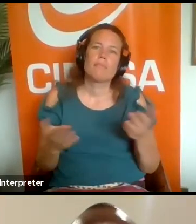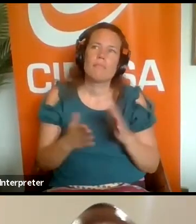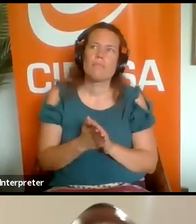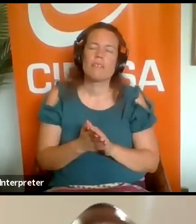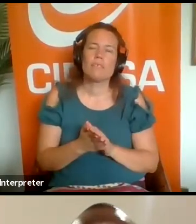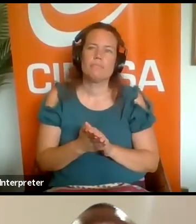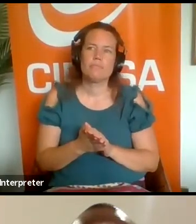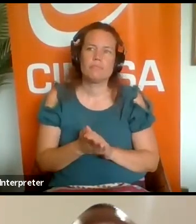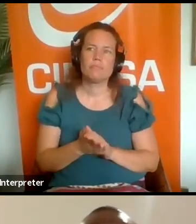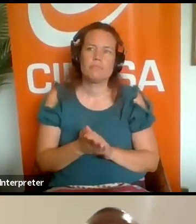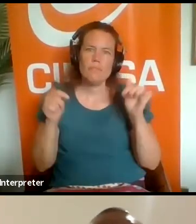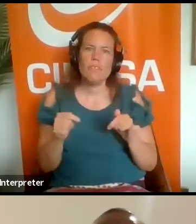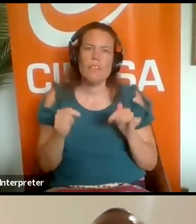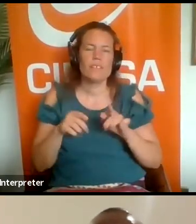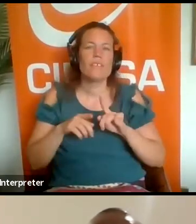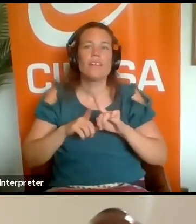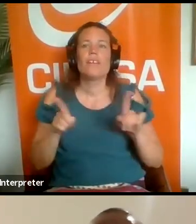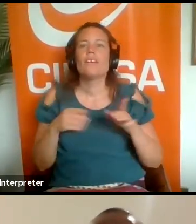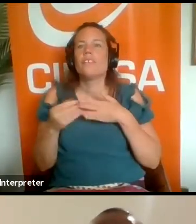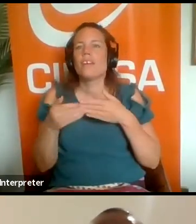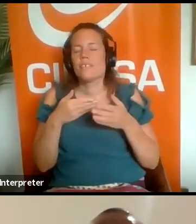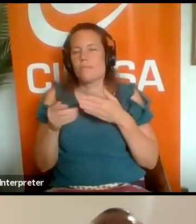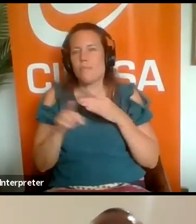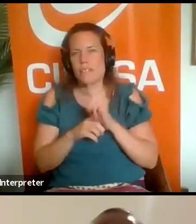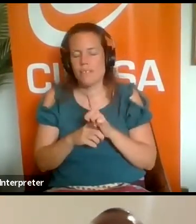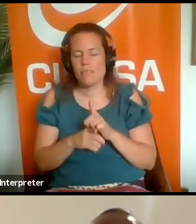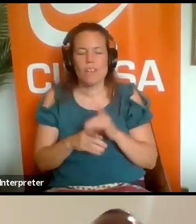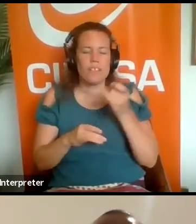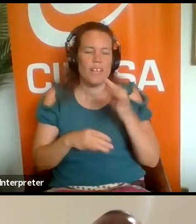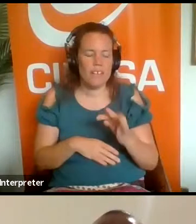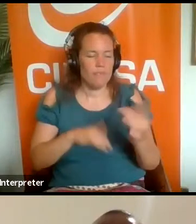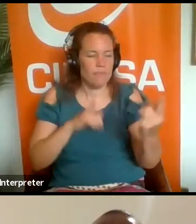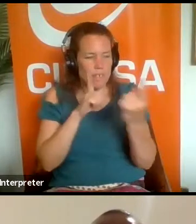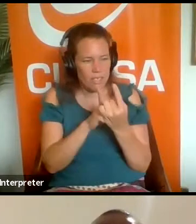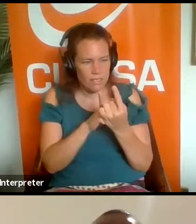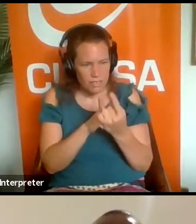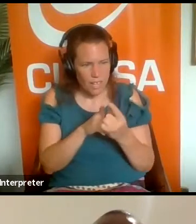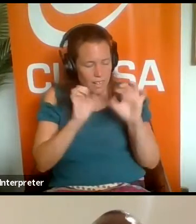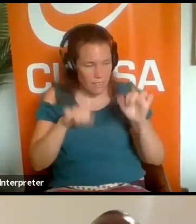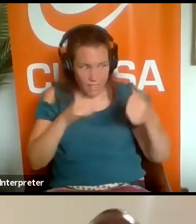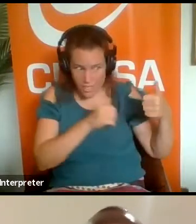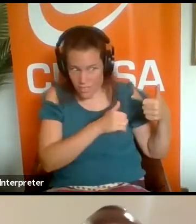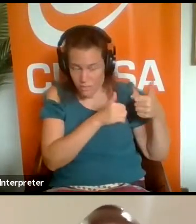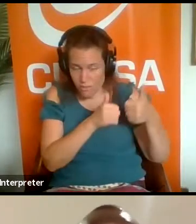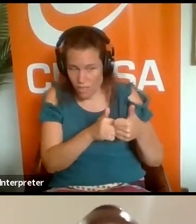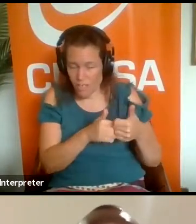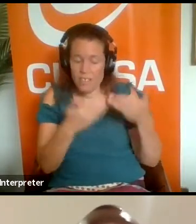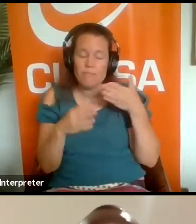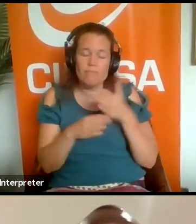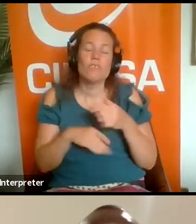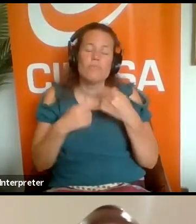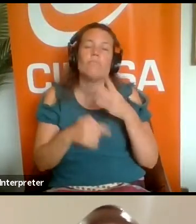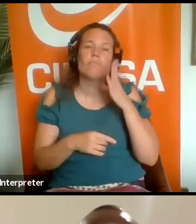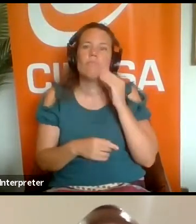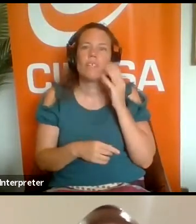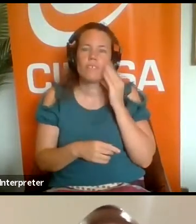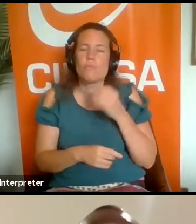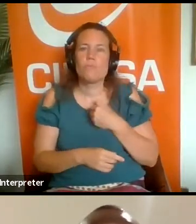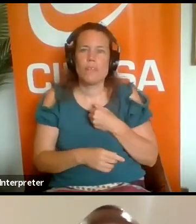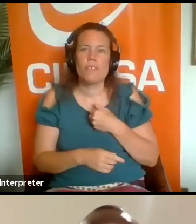not mean that even when you talk physically, you can't be trailed, like the experiences we are having we just heard from